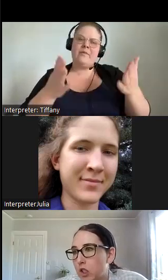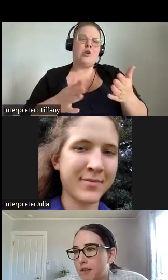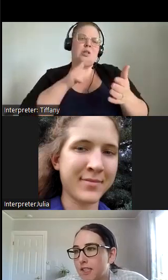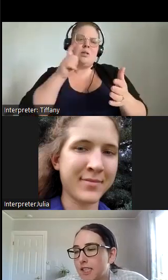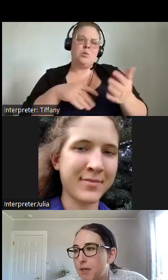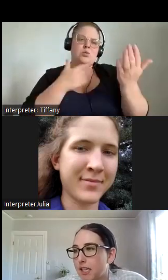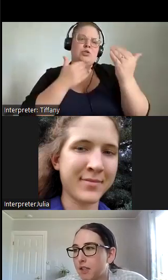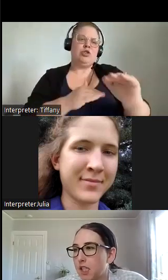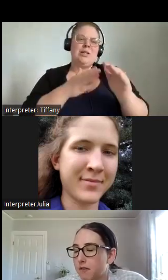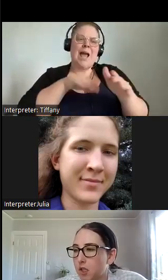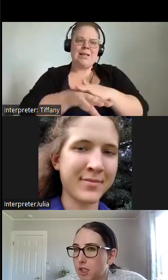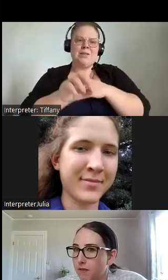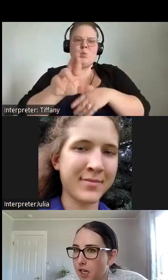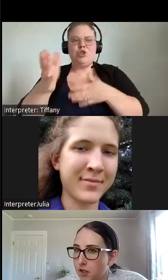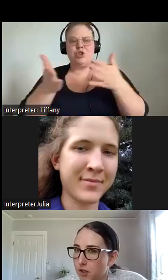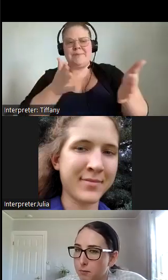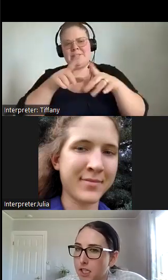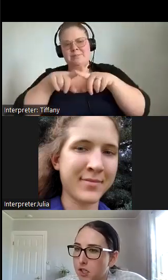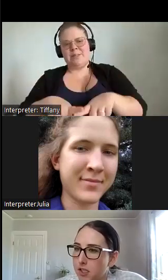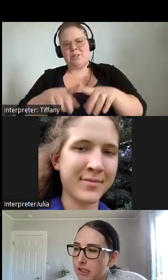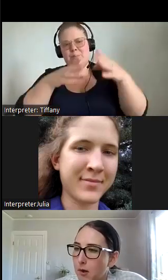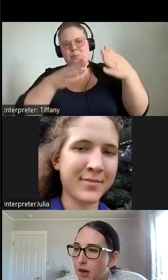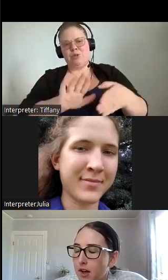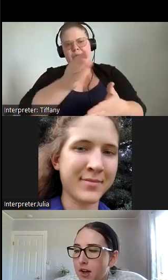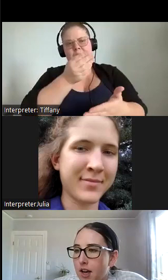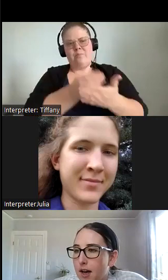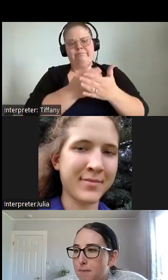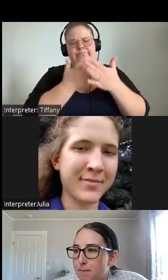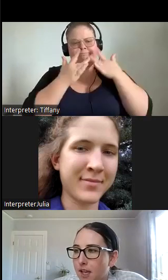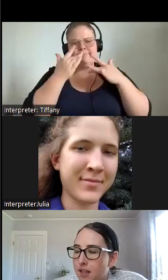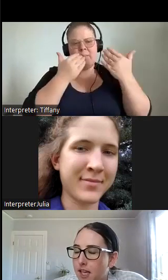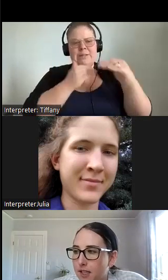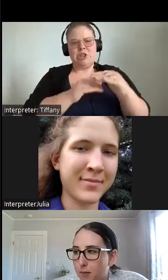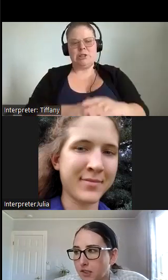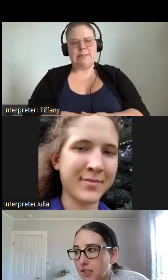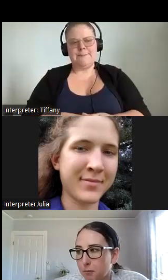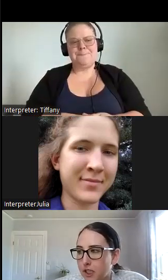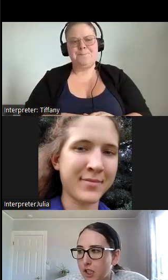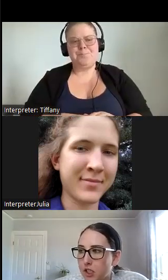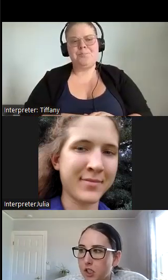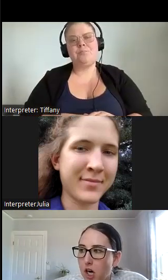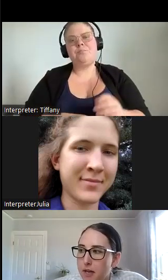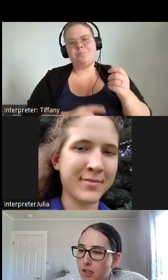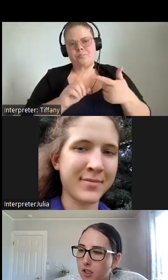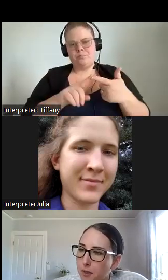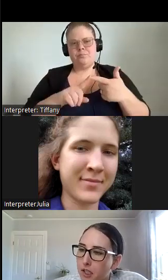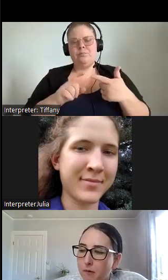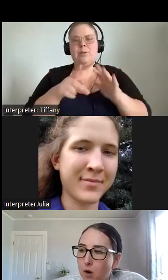access or services because of an individual's financial limitations. And they have to have policies and procedures